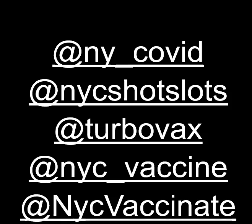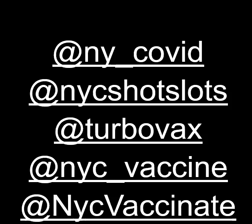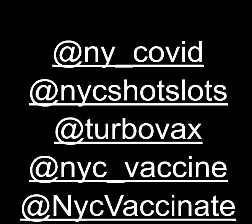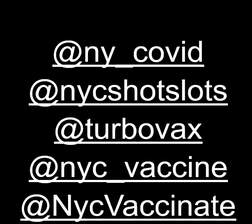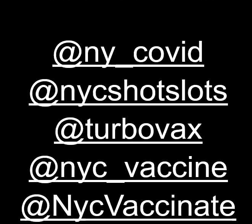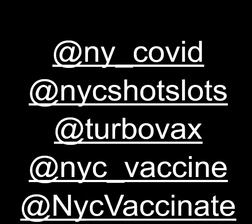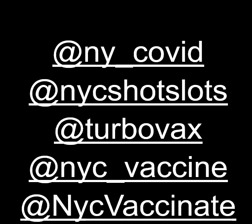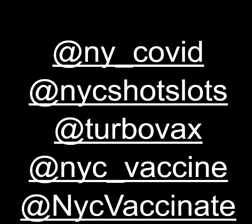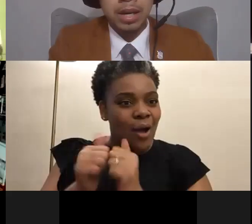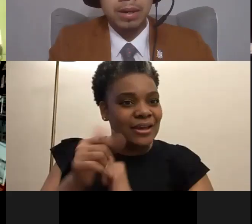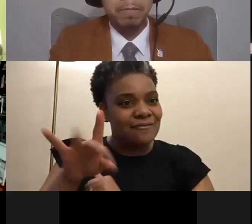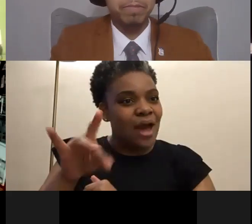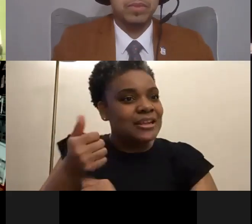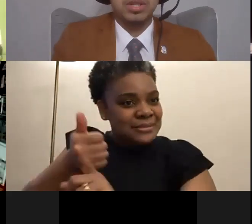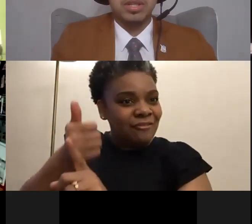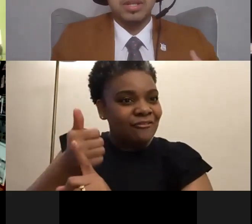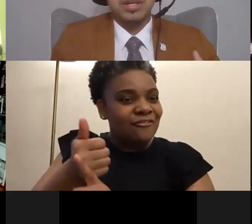mine.